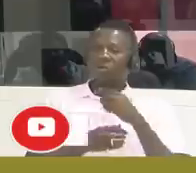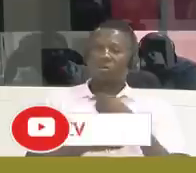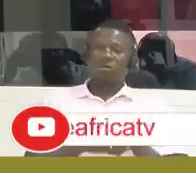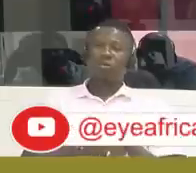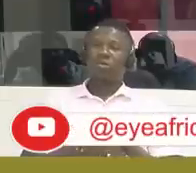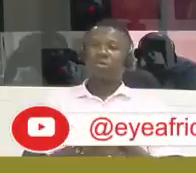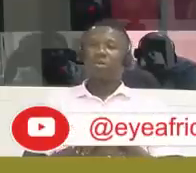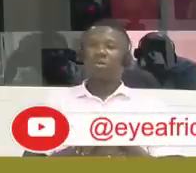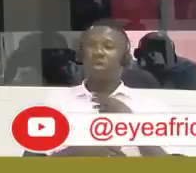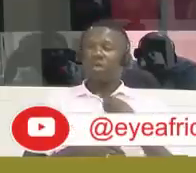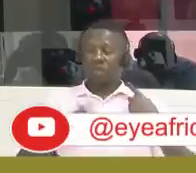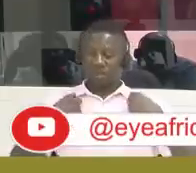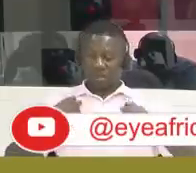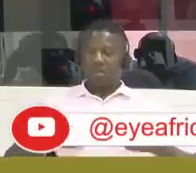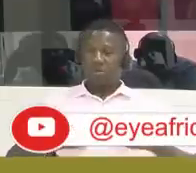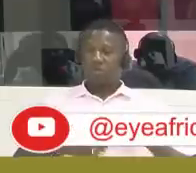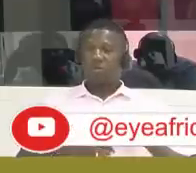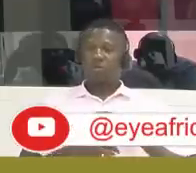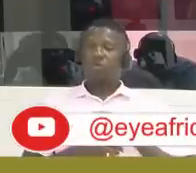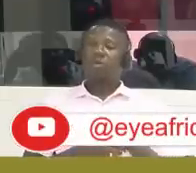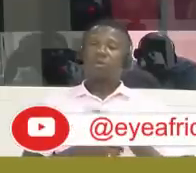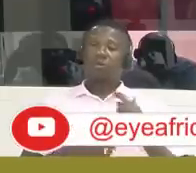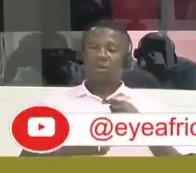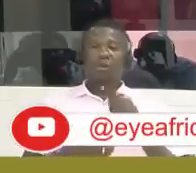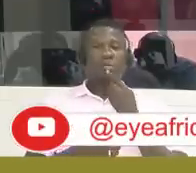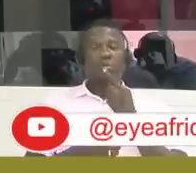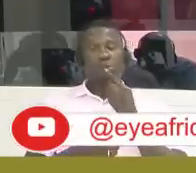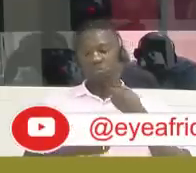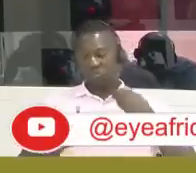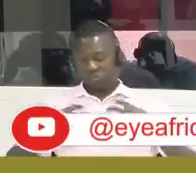was wearing was blood stains all over.